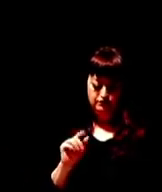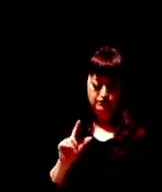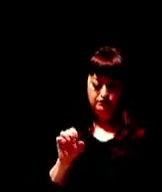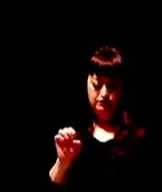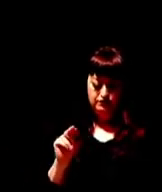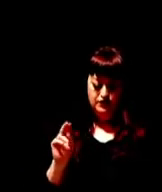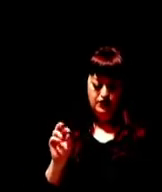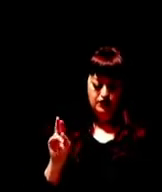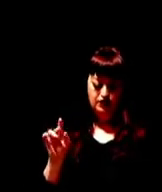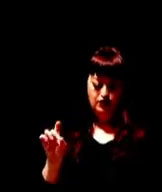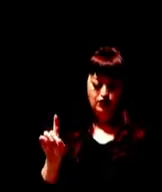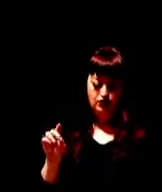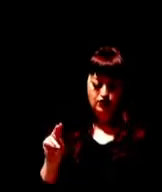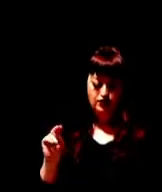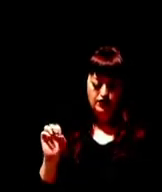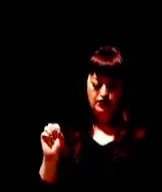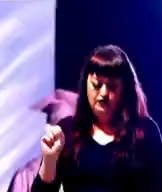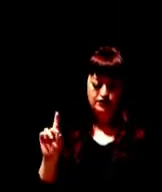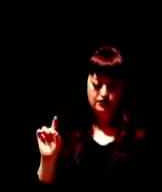Leonard Nesdahl.